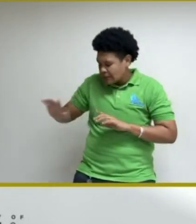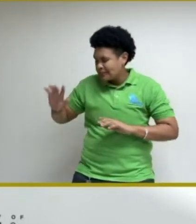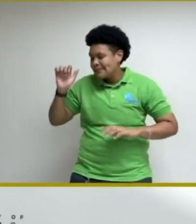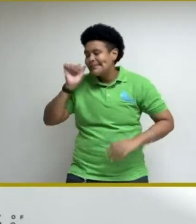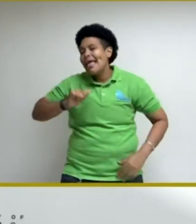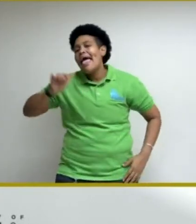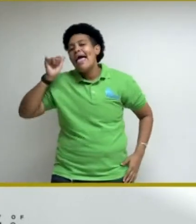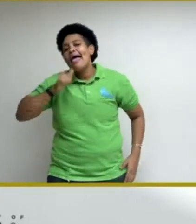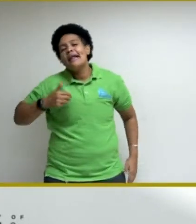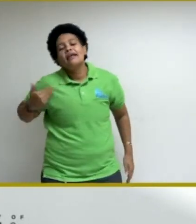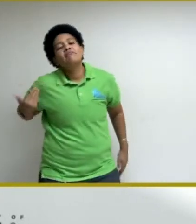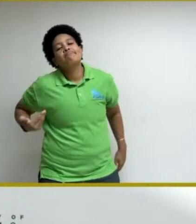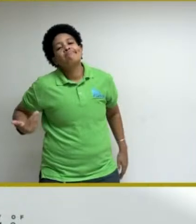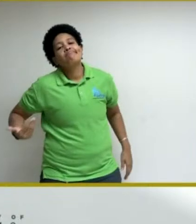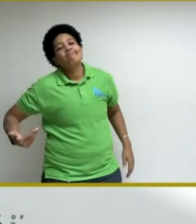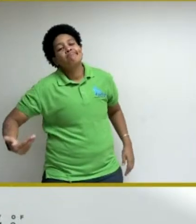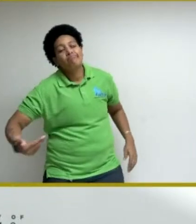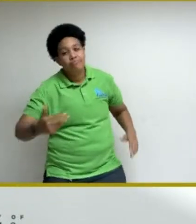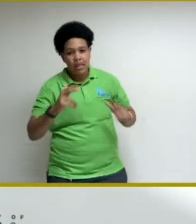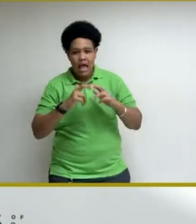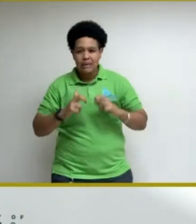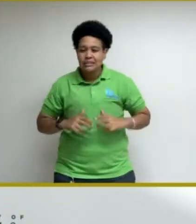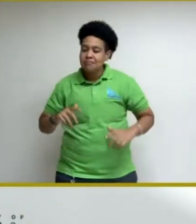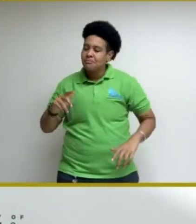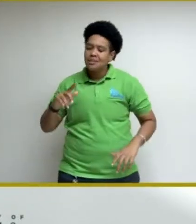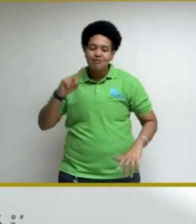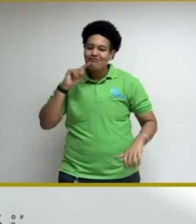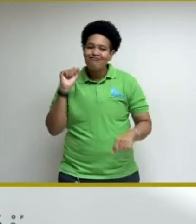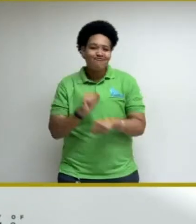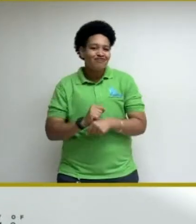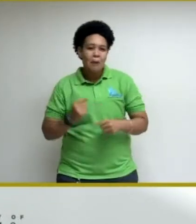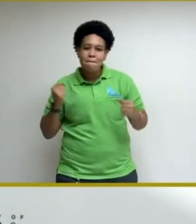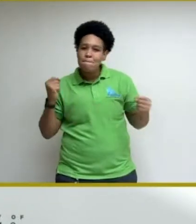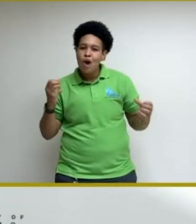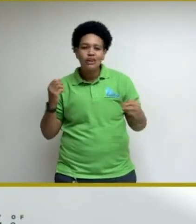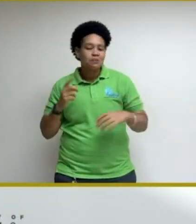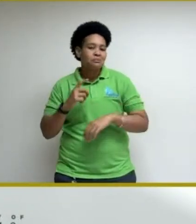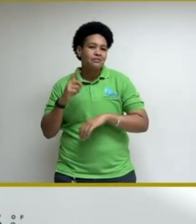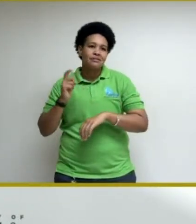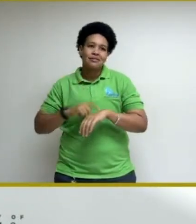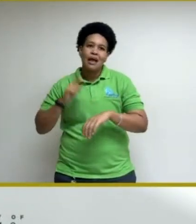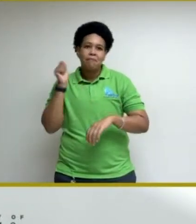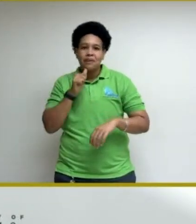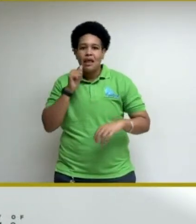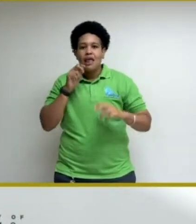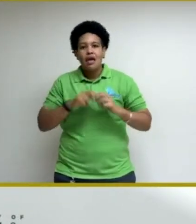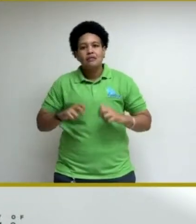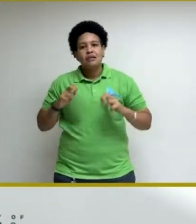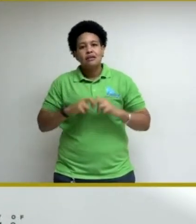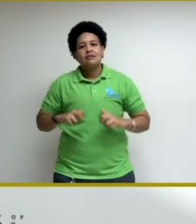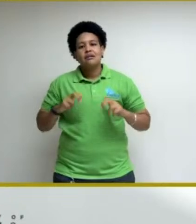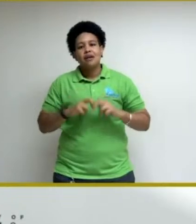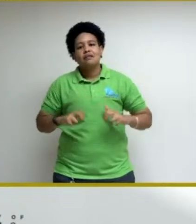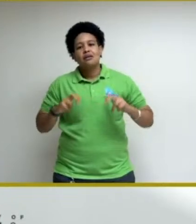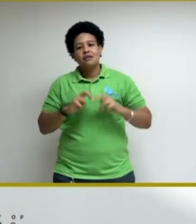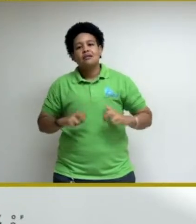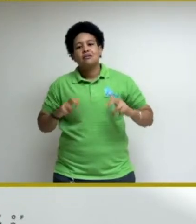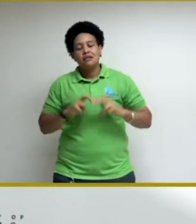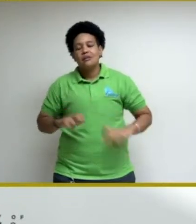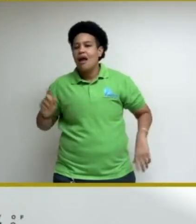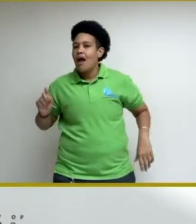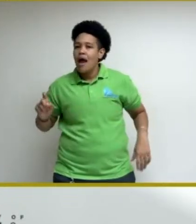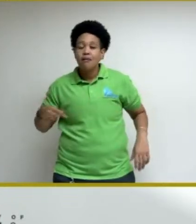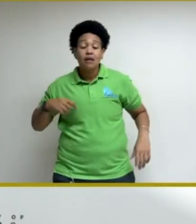daily assessment, literally multiple times a day. I mean, I have to say